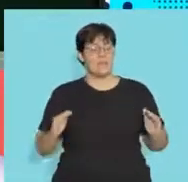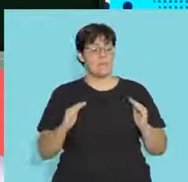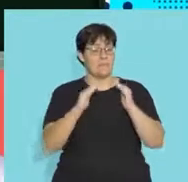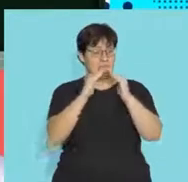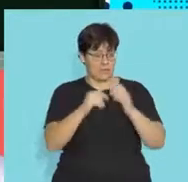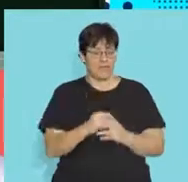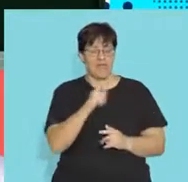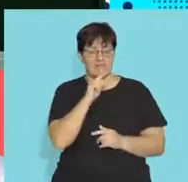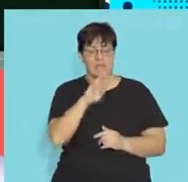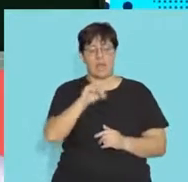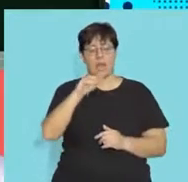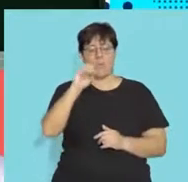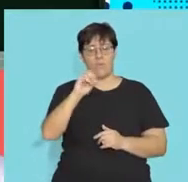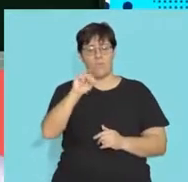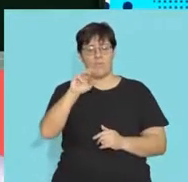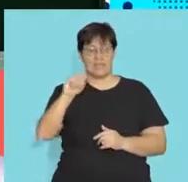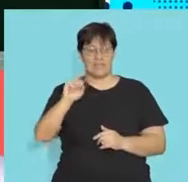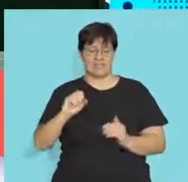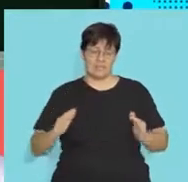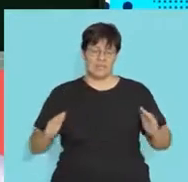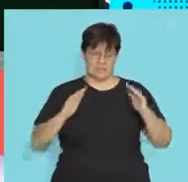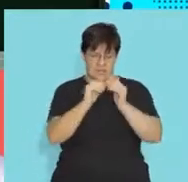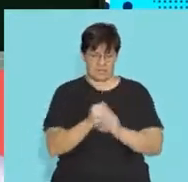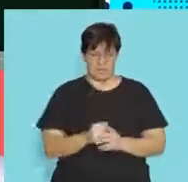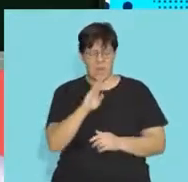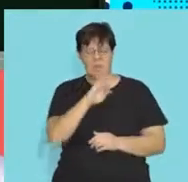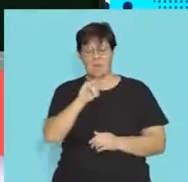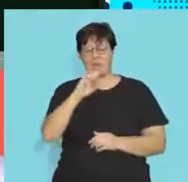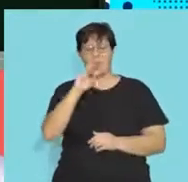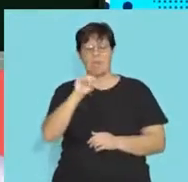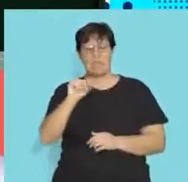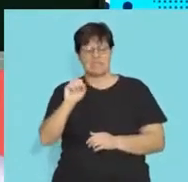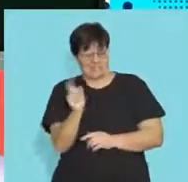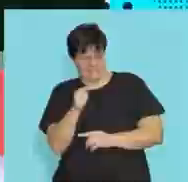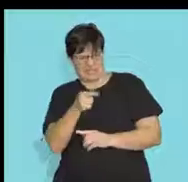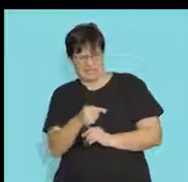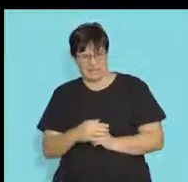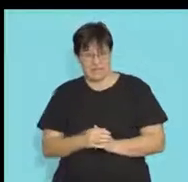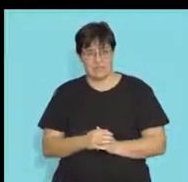pyramid which we refer to as a biomass pyramid. Let's try and understand the concept of what biomass is.